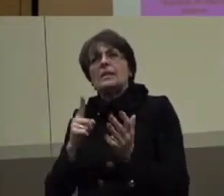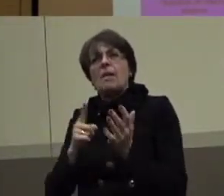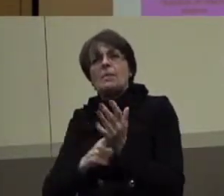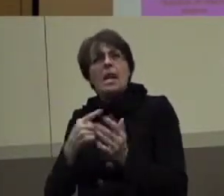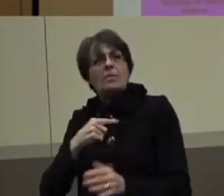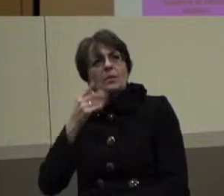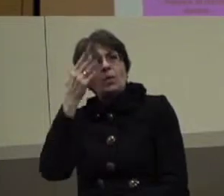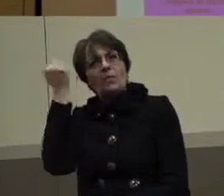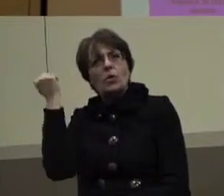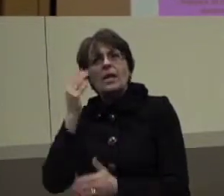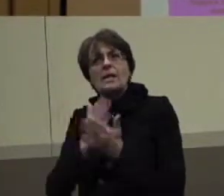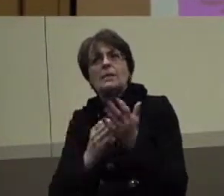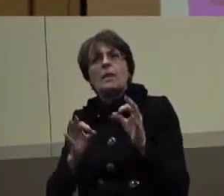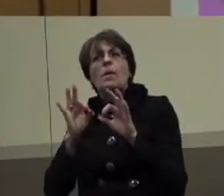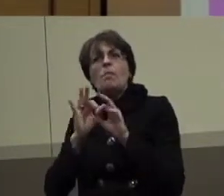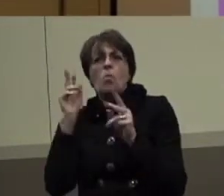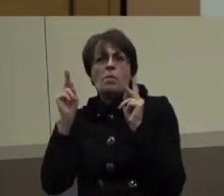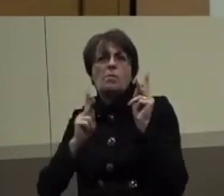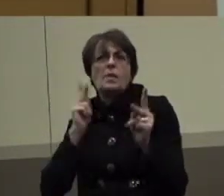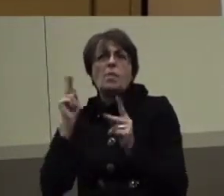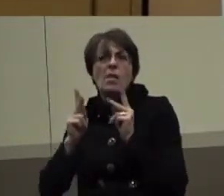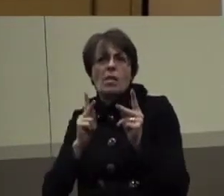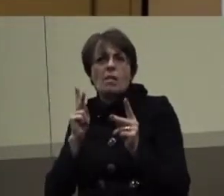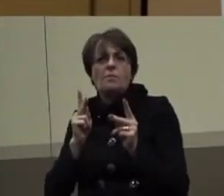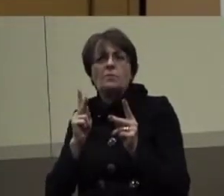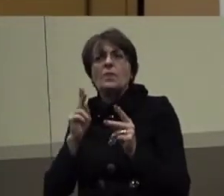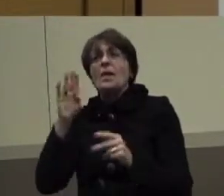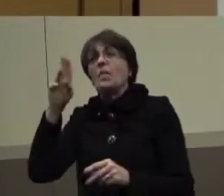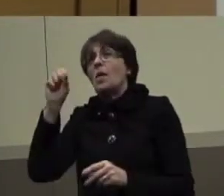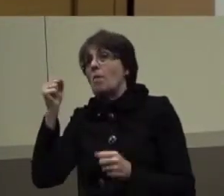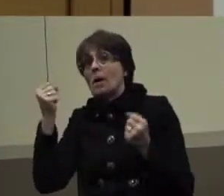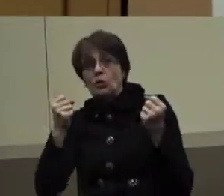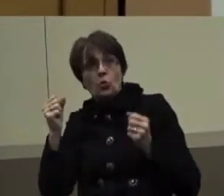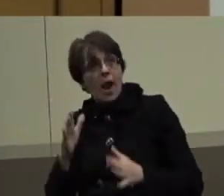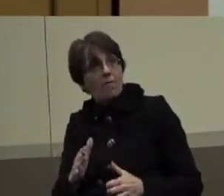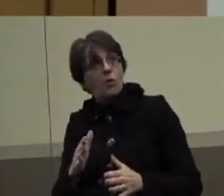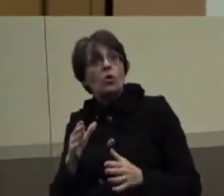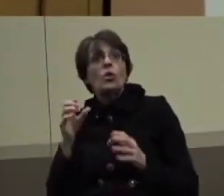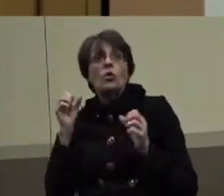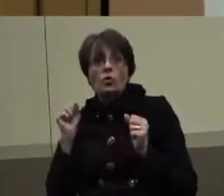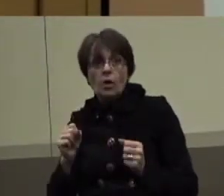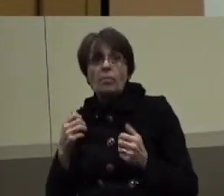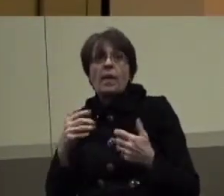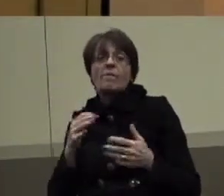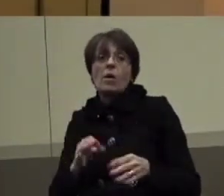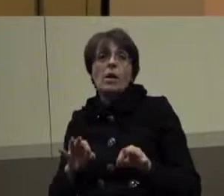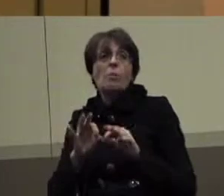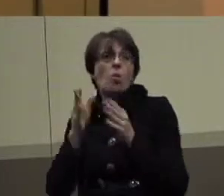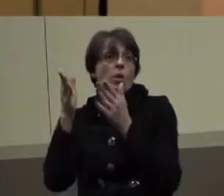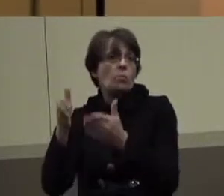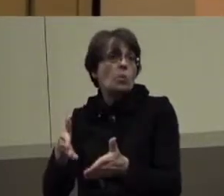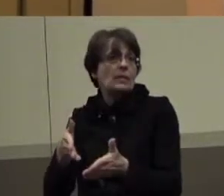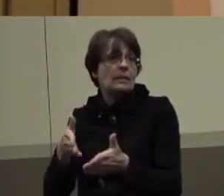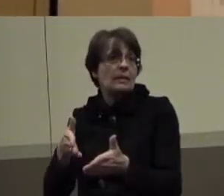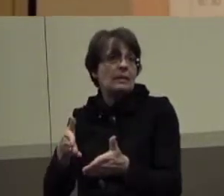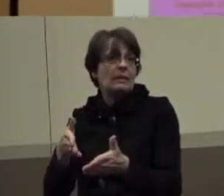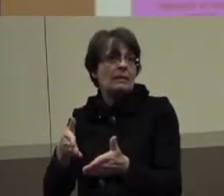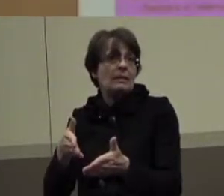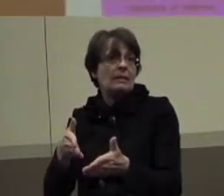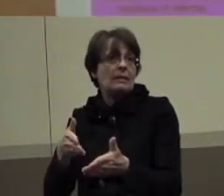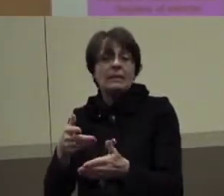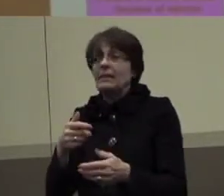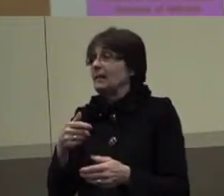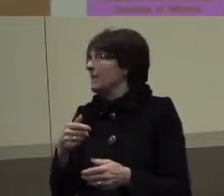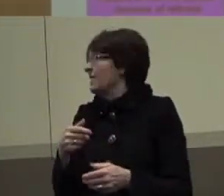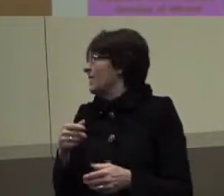we forget some important people. The bus driver could be a very important person. I